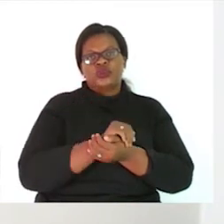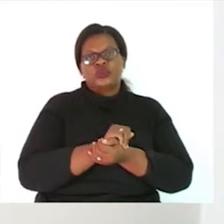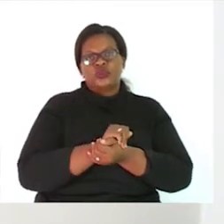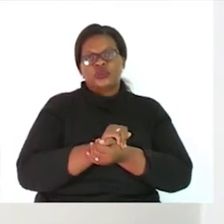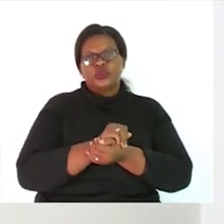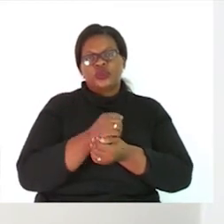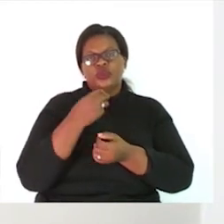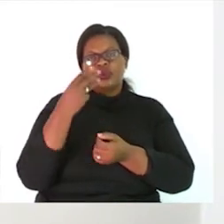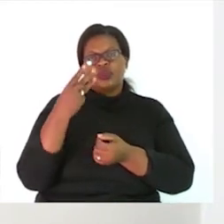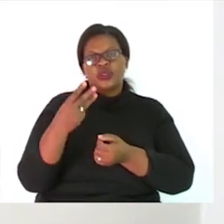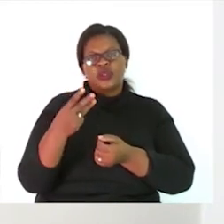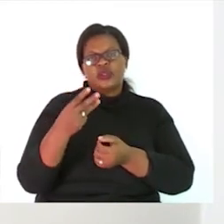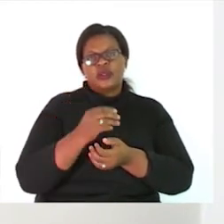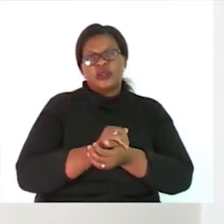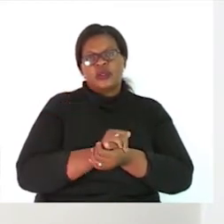2, 2,